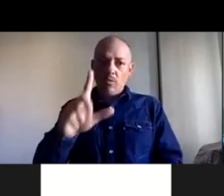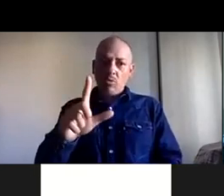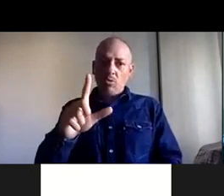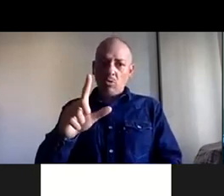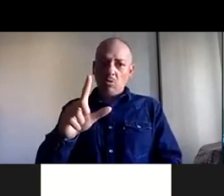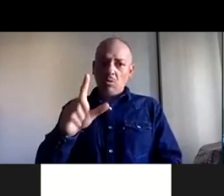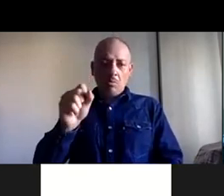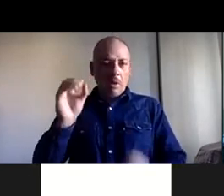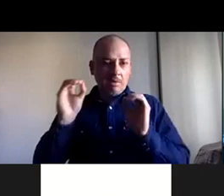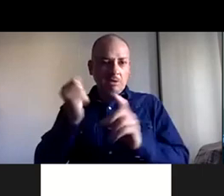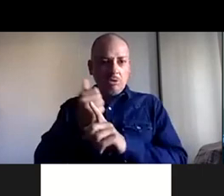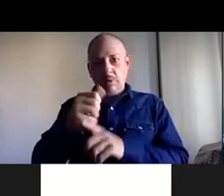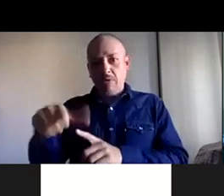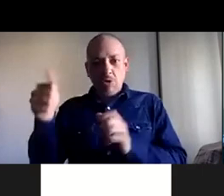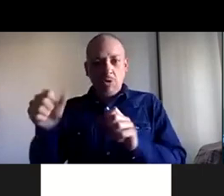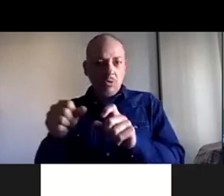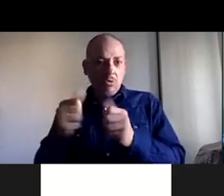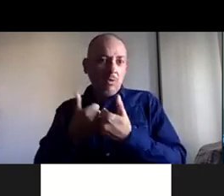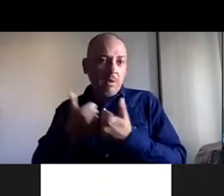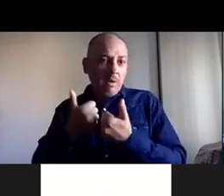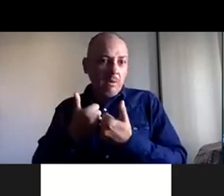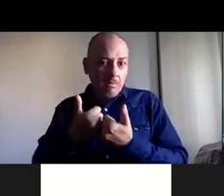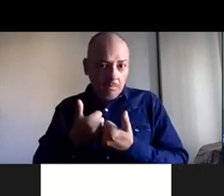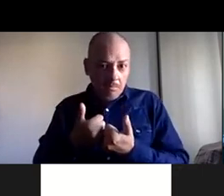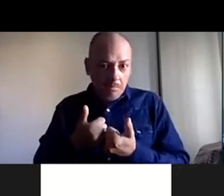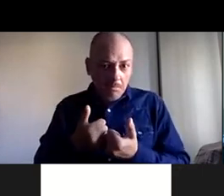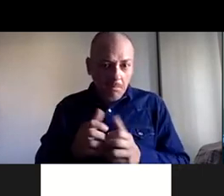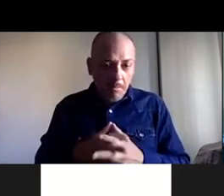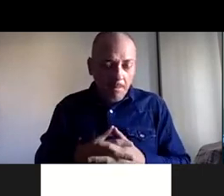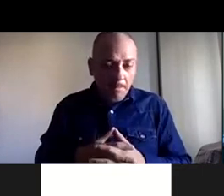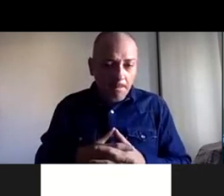you can just teach it another game relatively easily?